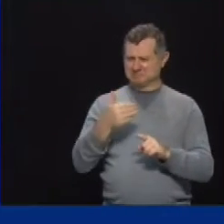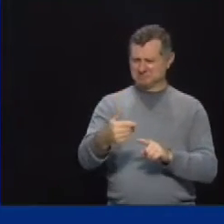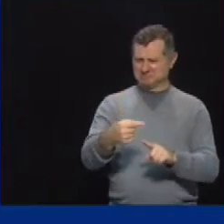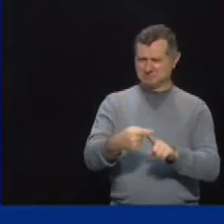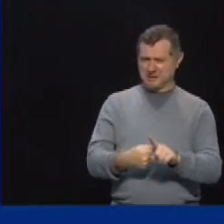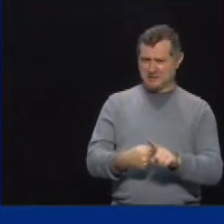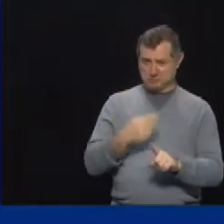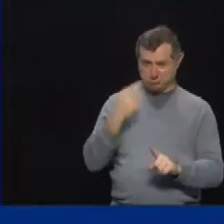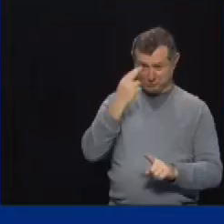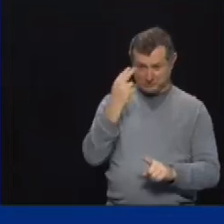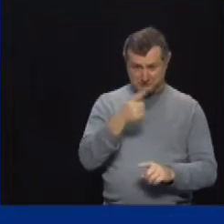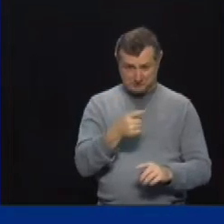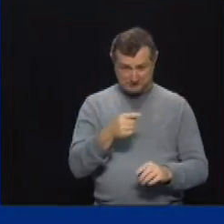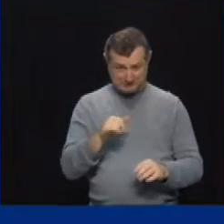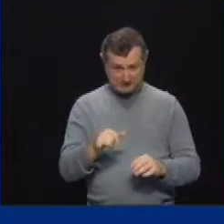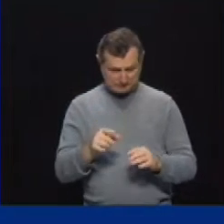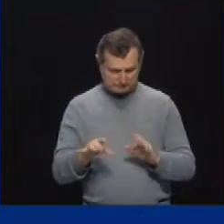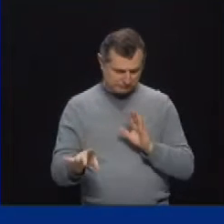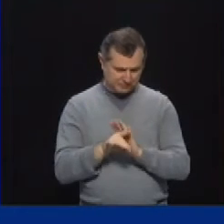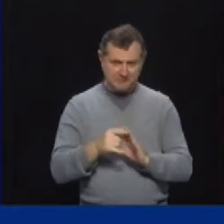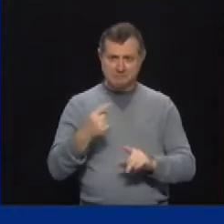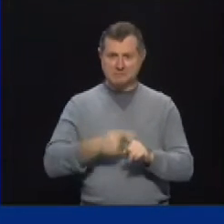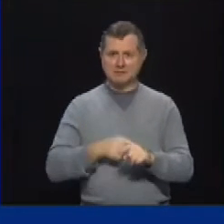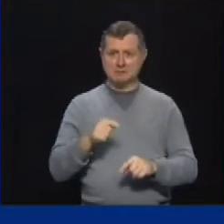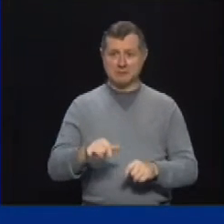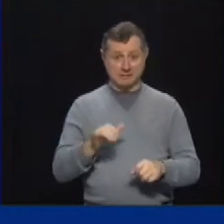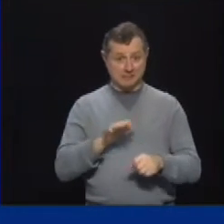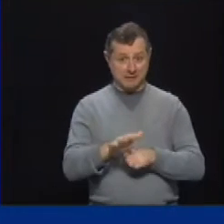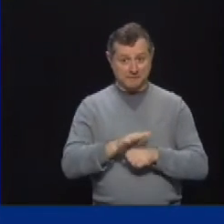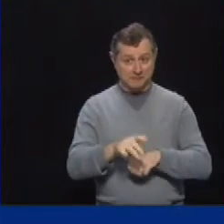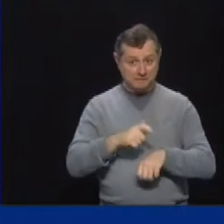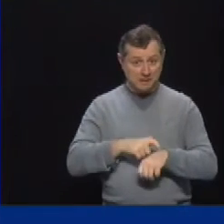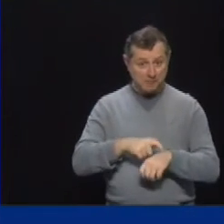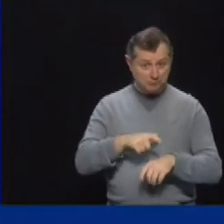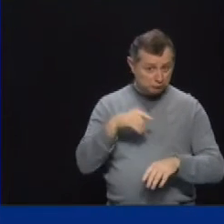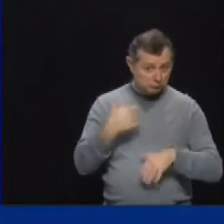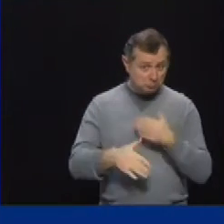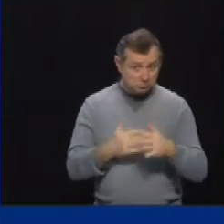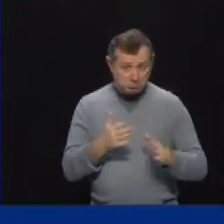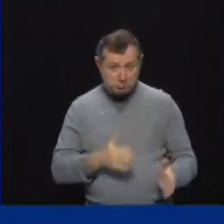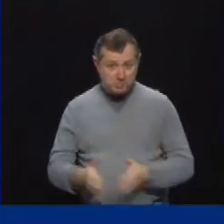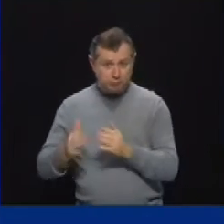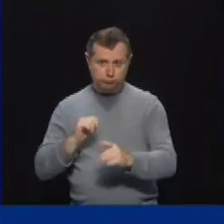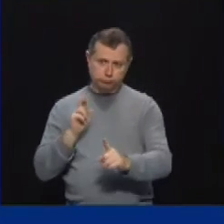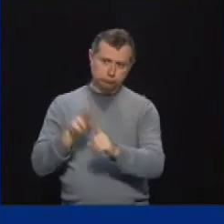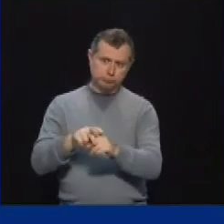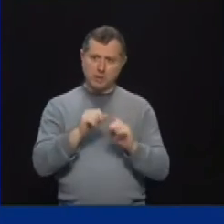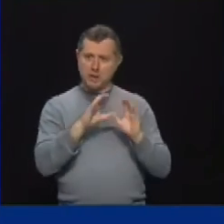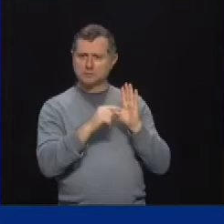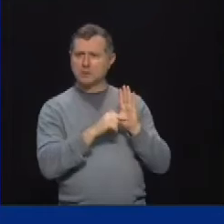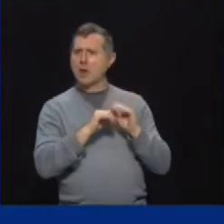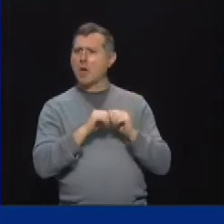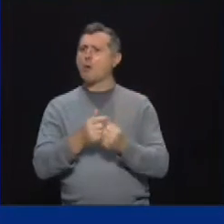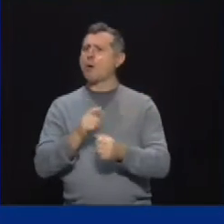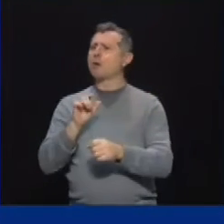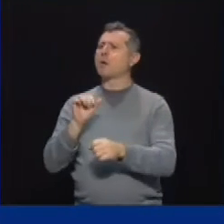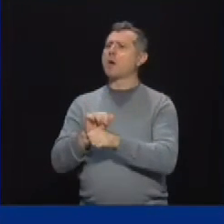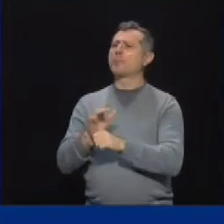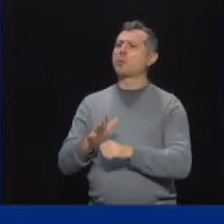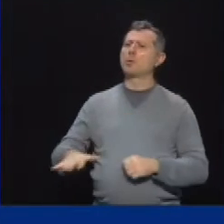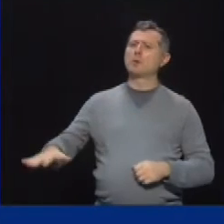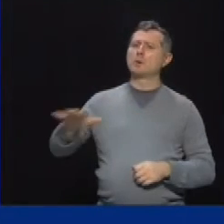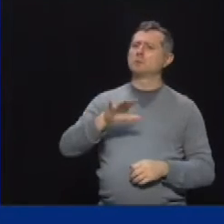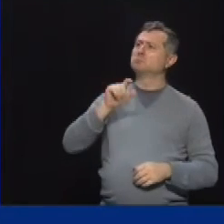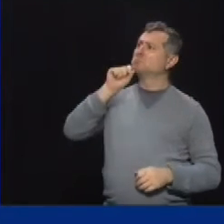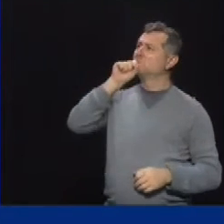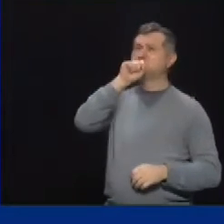businesses to implement their plans? How will employees report issues with this? Is there a process there? And how will the state